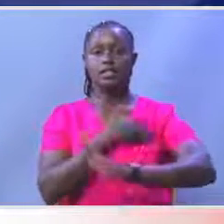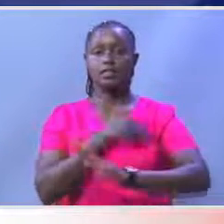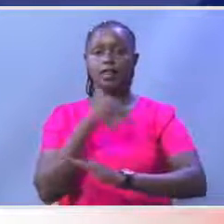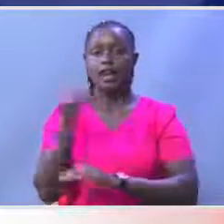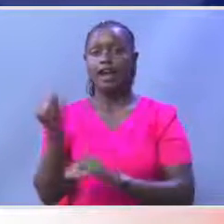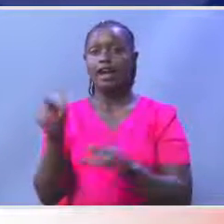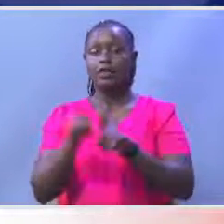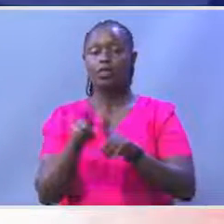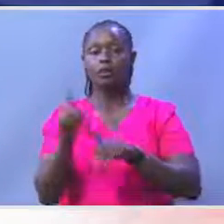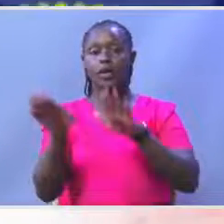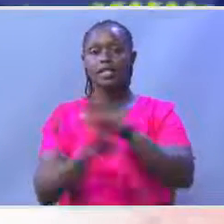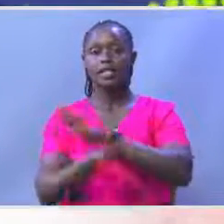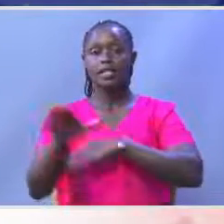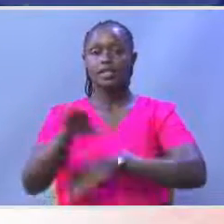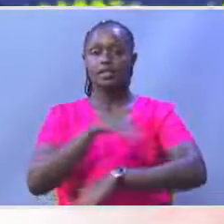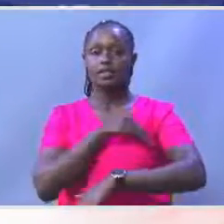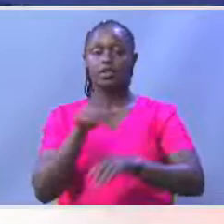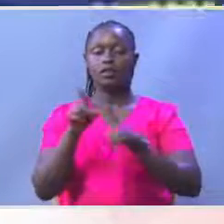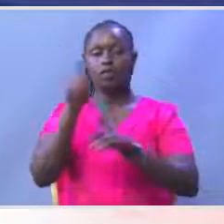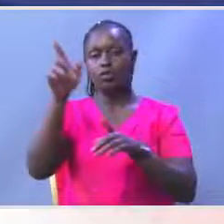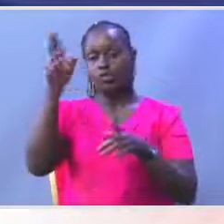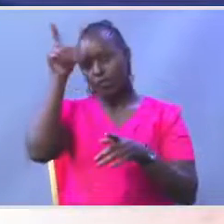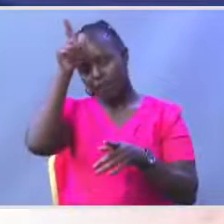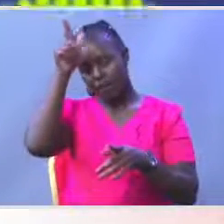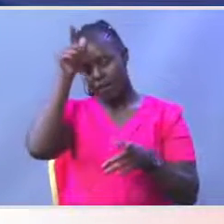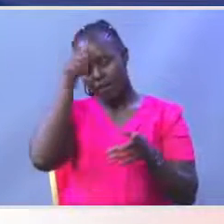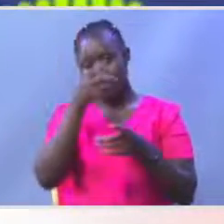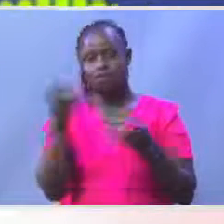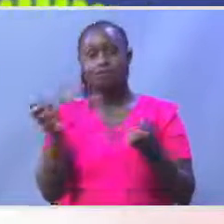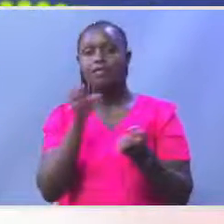plus our village elders, to discuss on